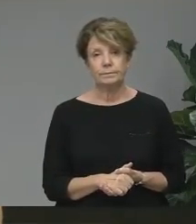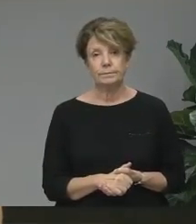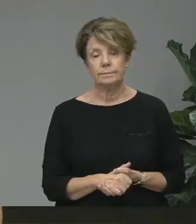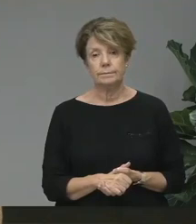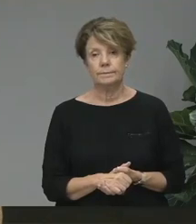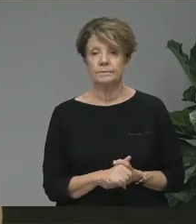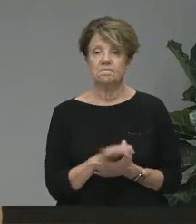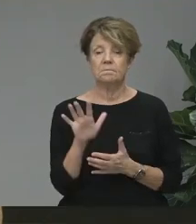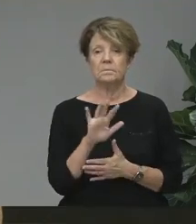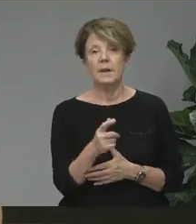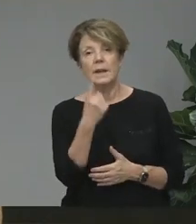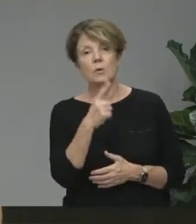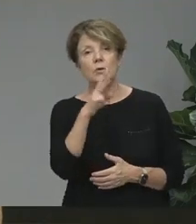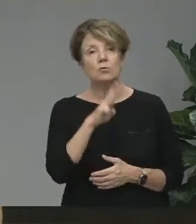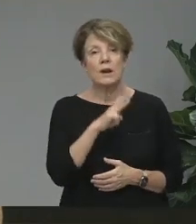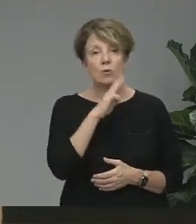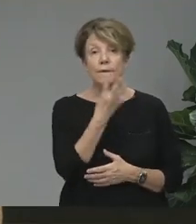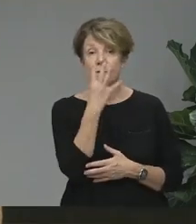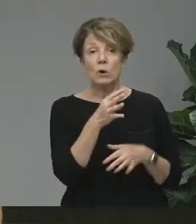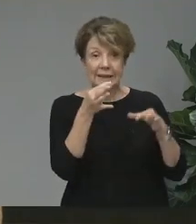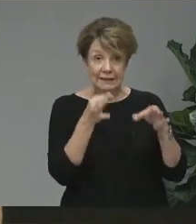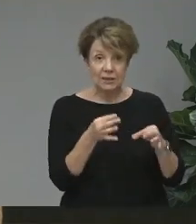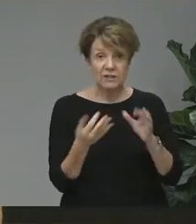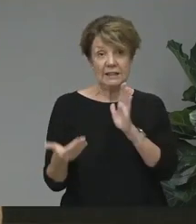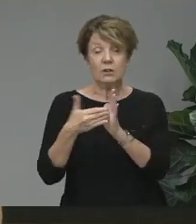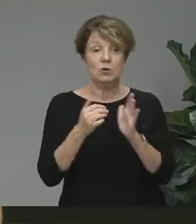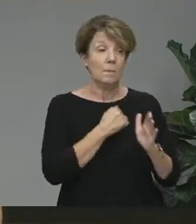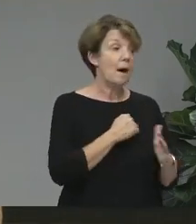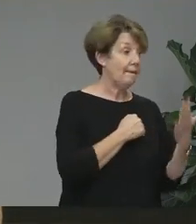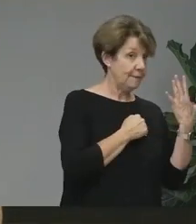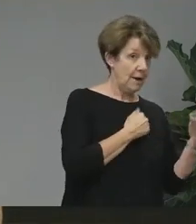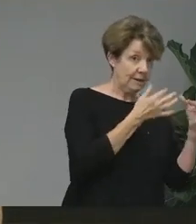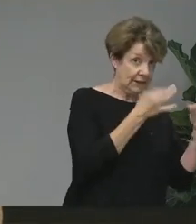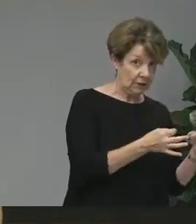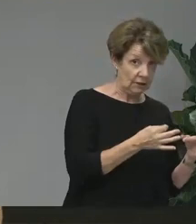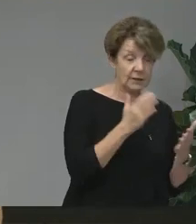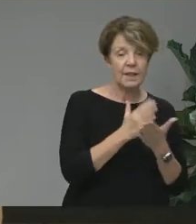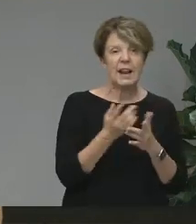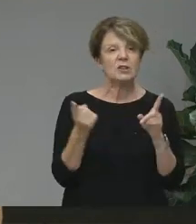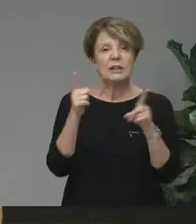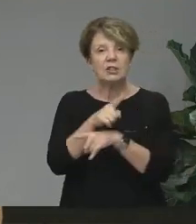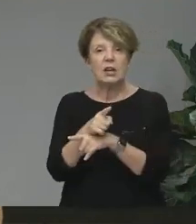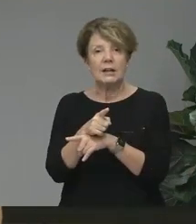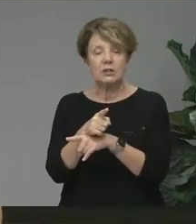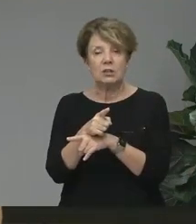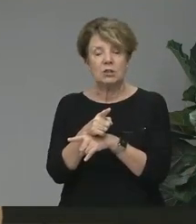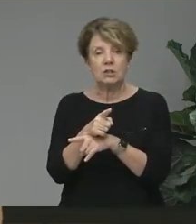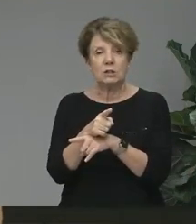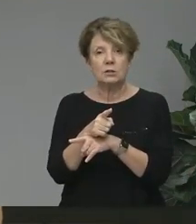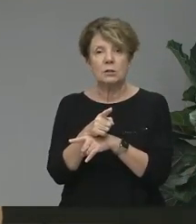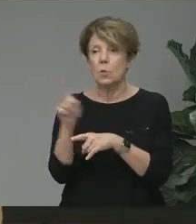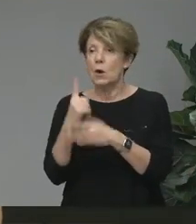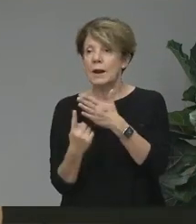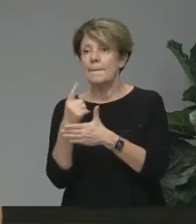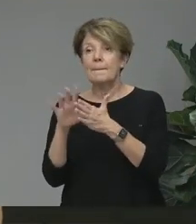somewhere in the order of 340 decisions in addition to my five that overturned for